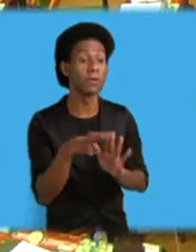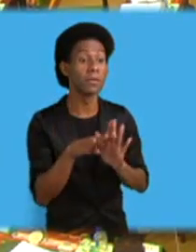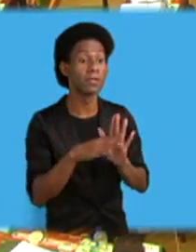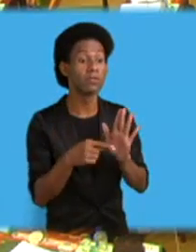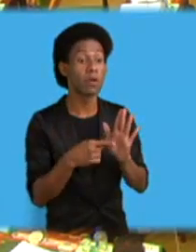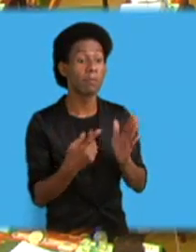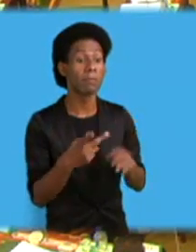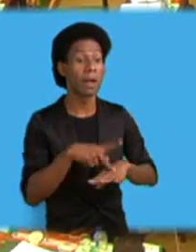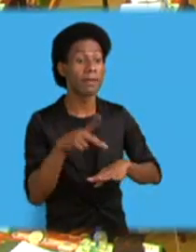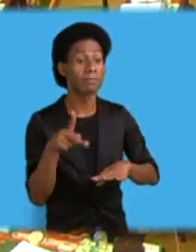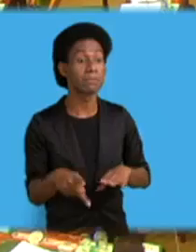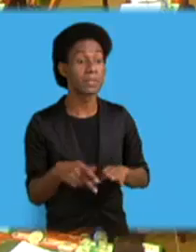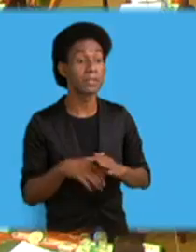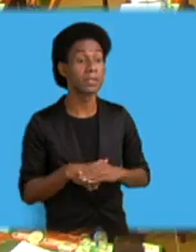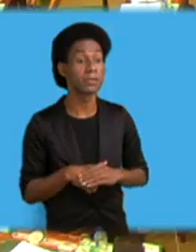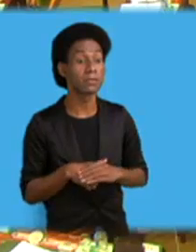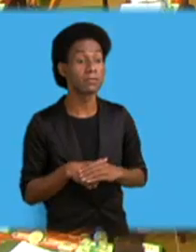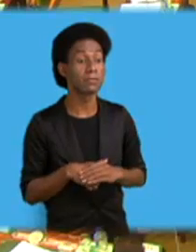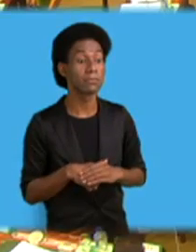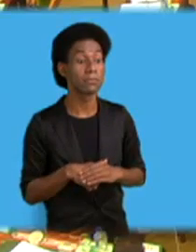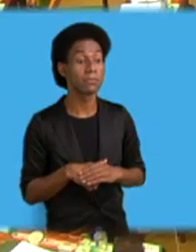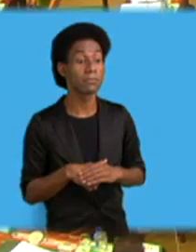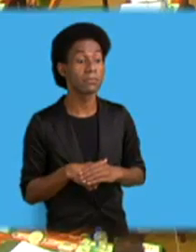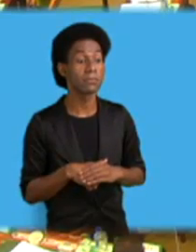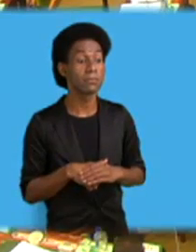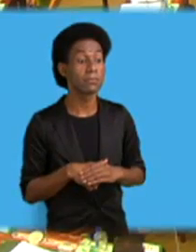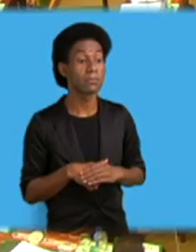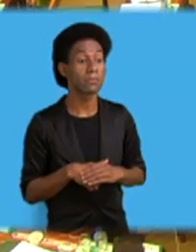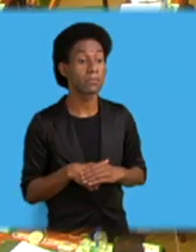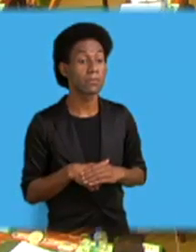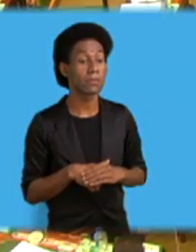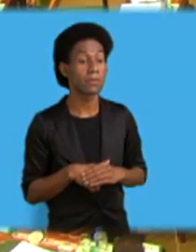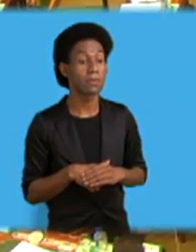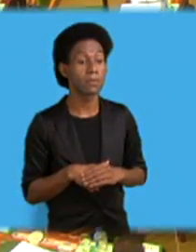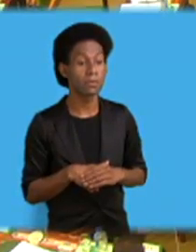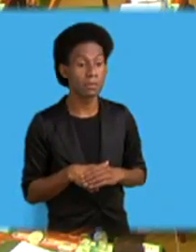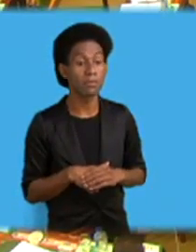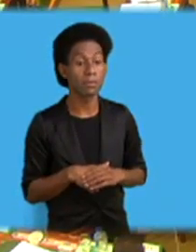and if the response could be tabled in Parliament at a later date.